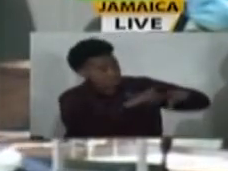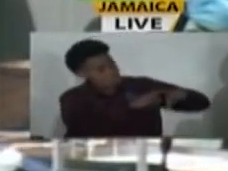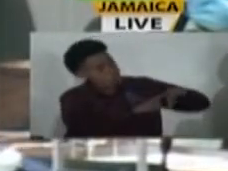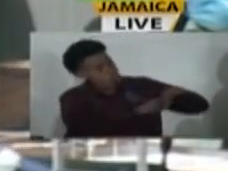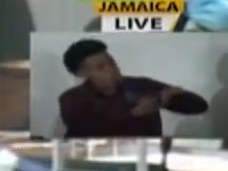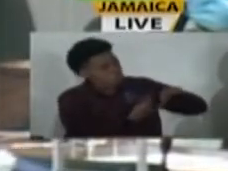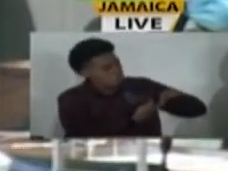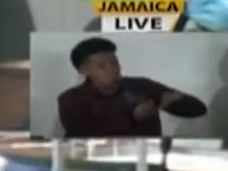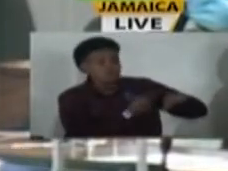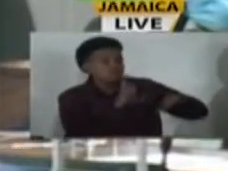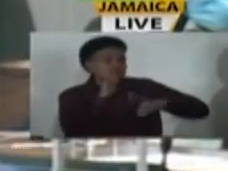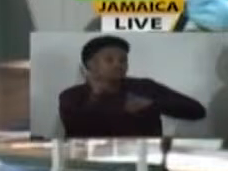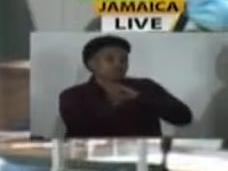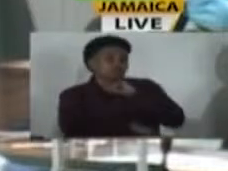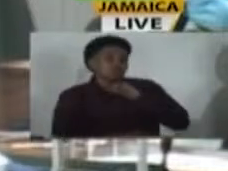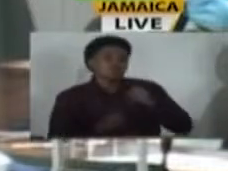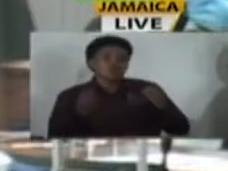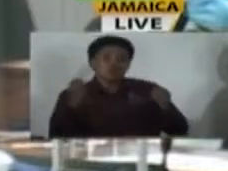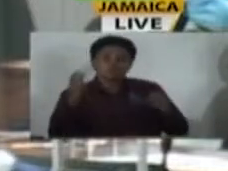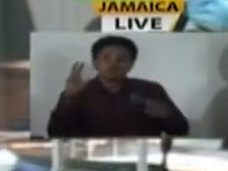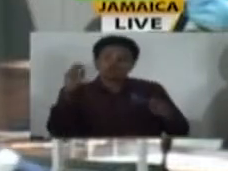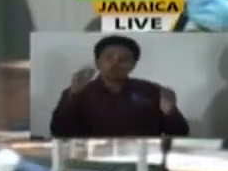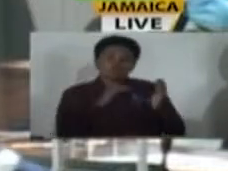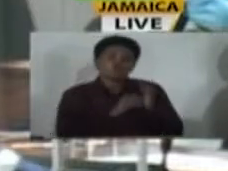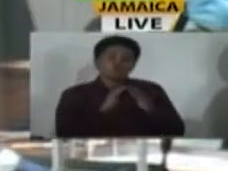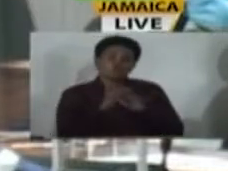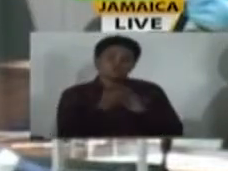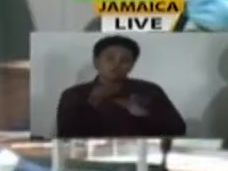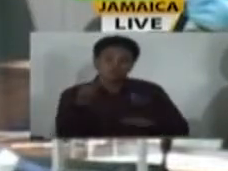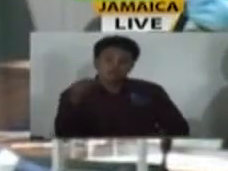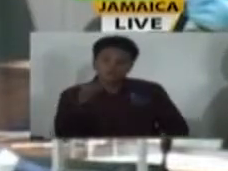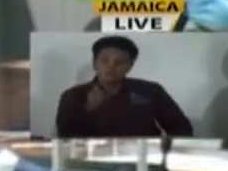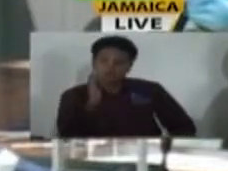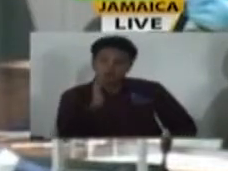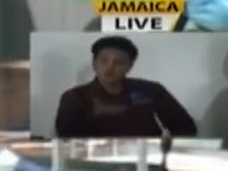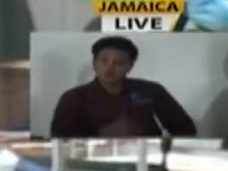The penalty is $30,000.